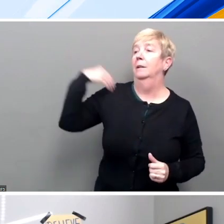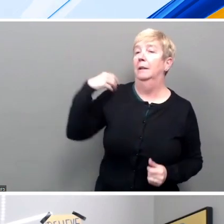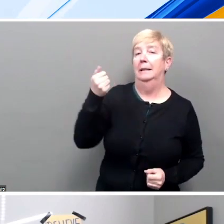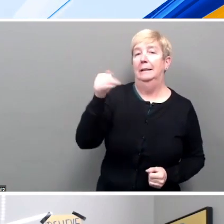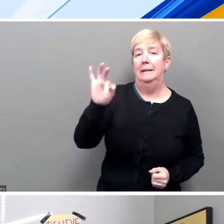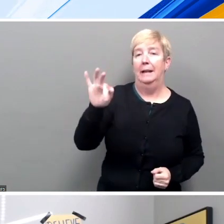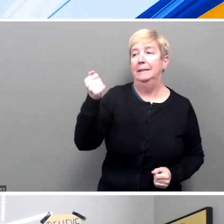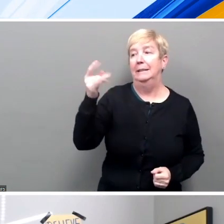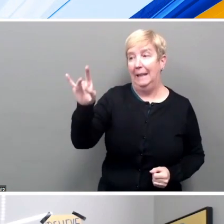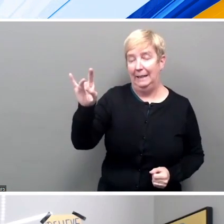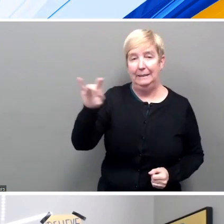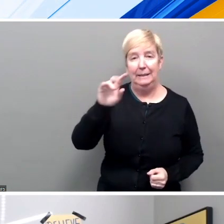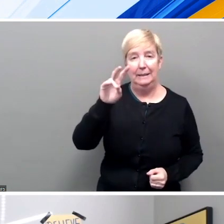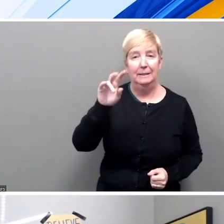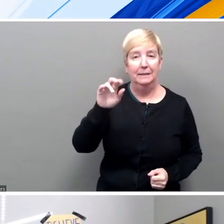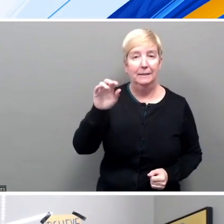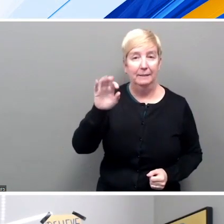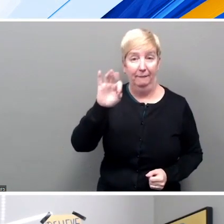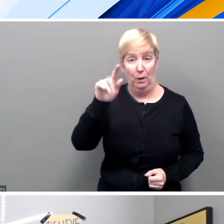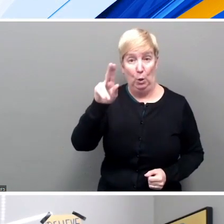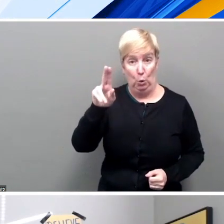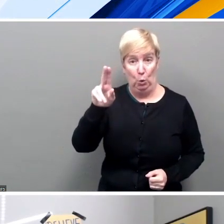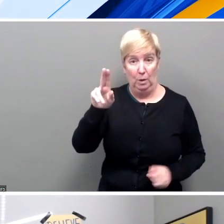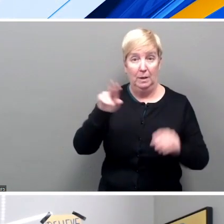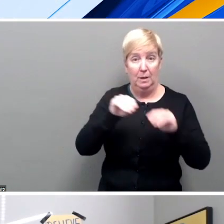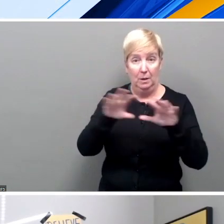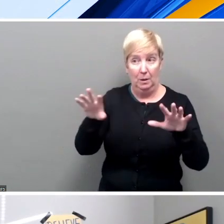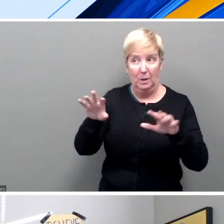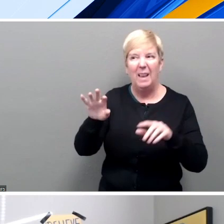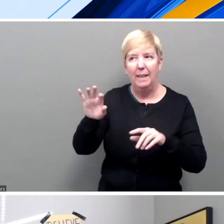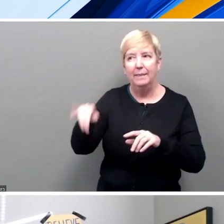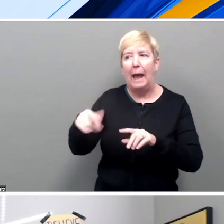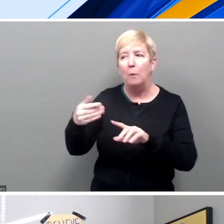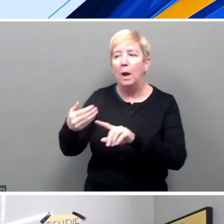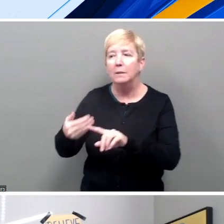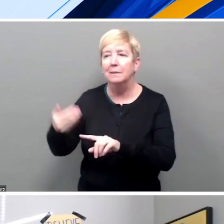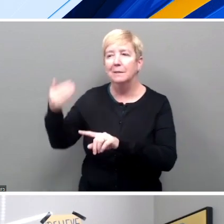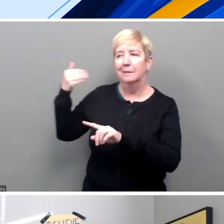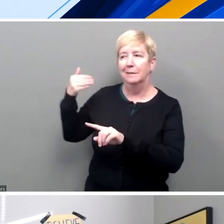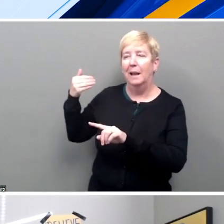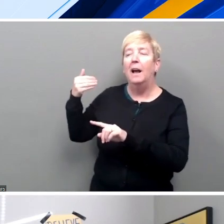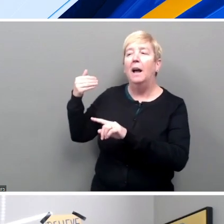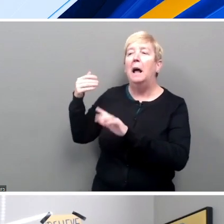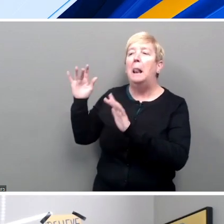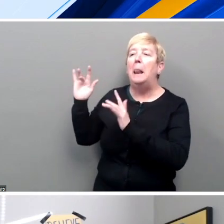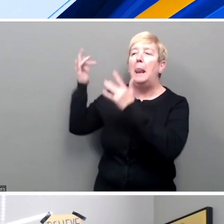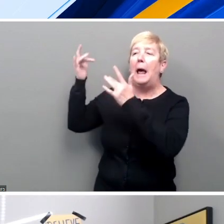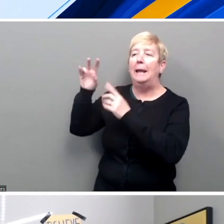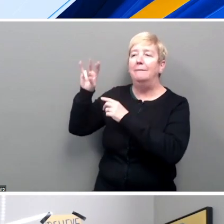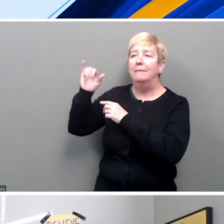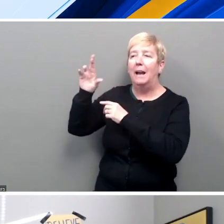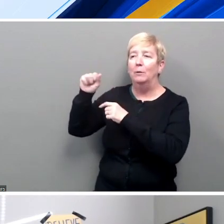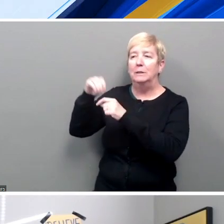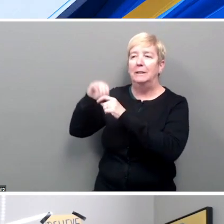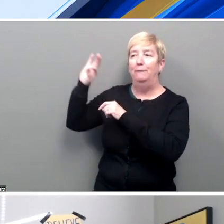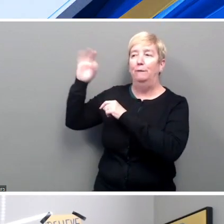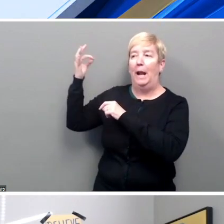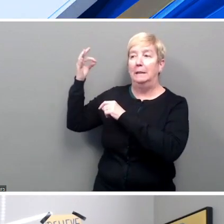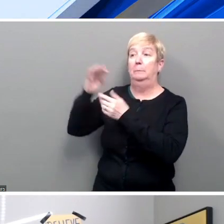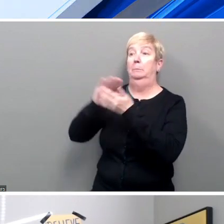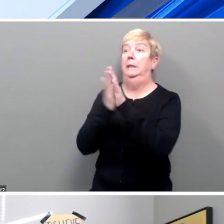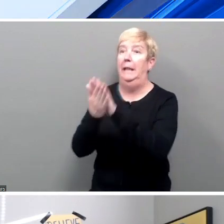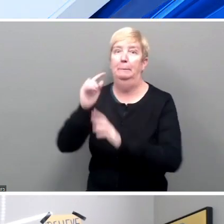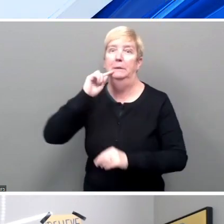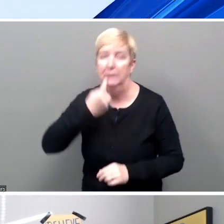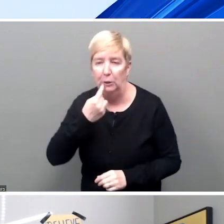1918 was a mutation of a virus that had been much milder beforehand. So I'm not with, and like, I